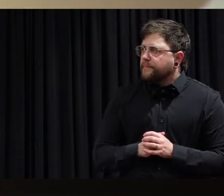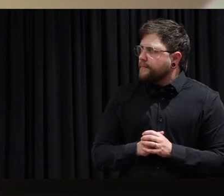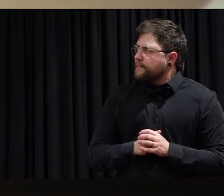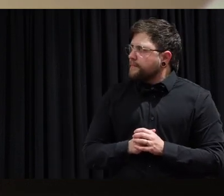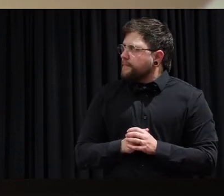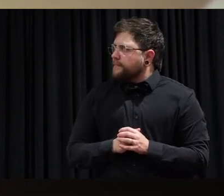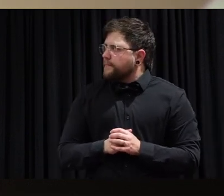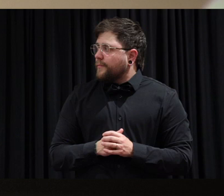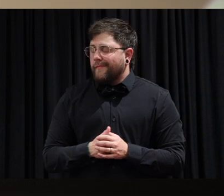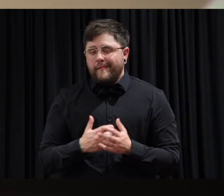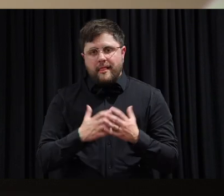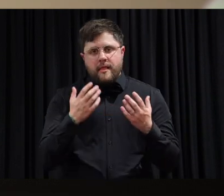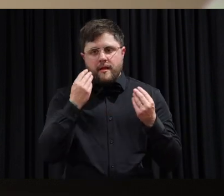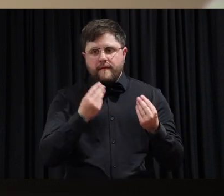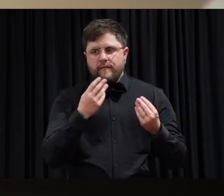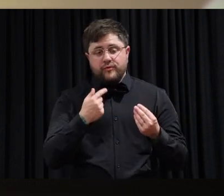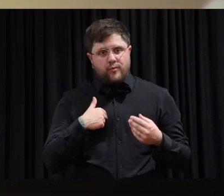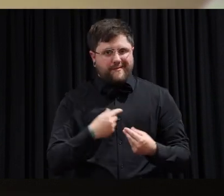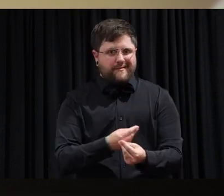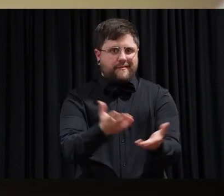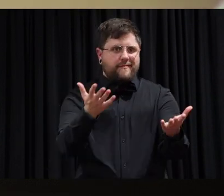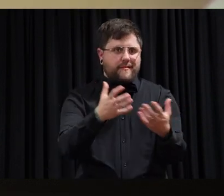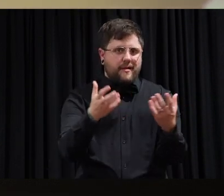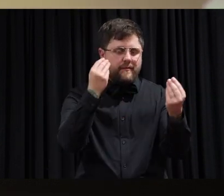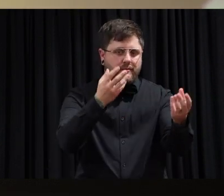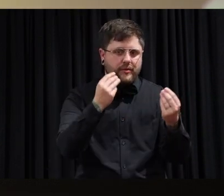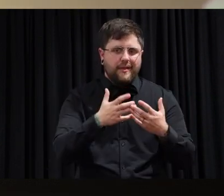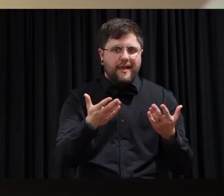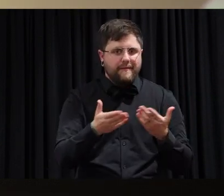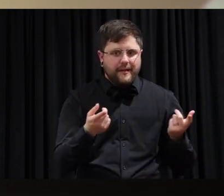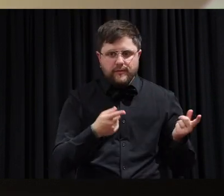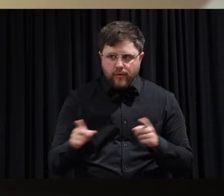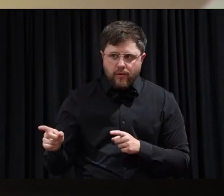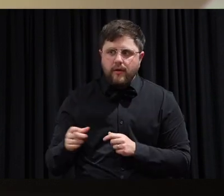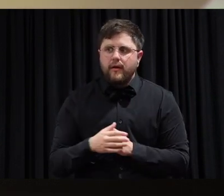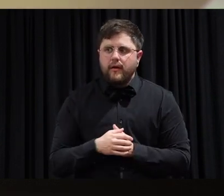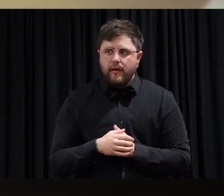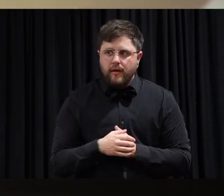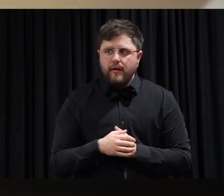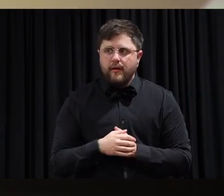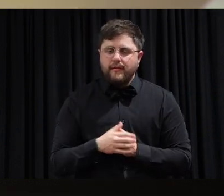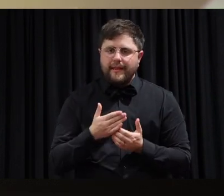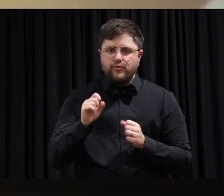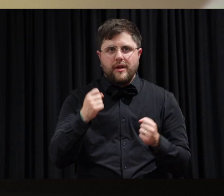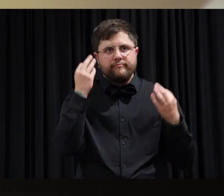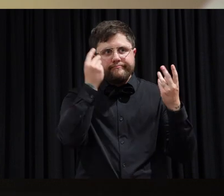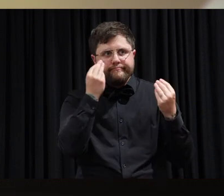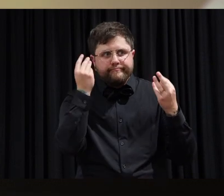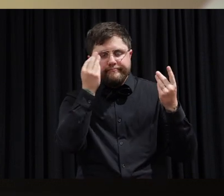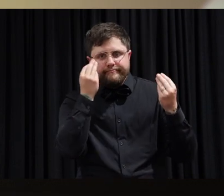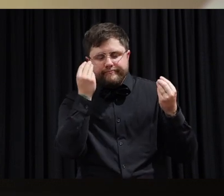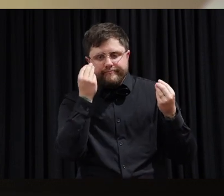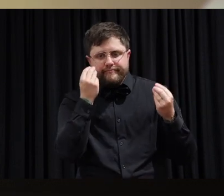We've got a lot of information. You've given a lot of information, a lot of things that have gone on and that we can digest. And as